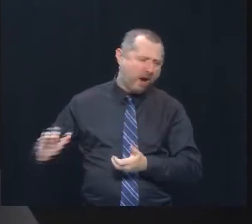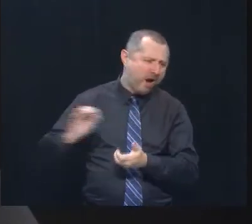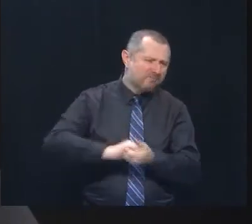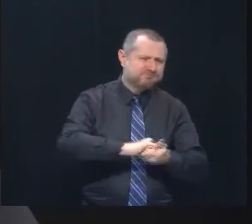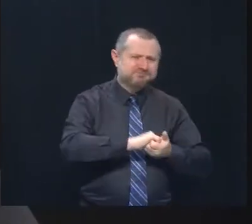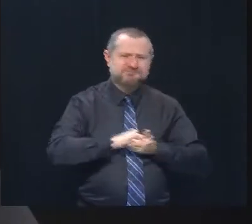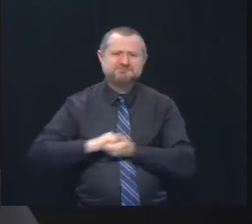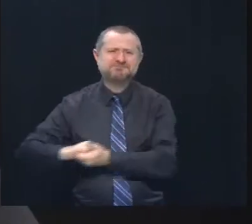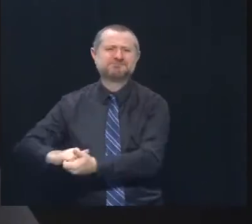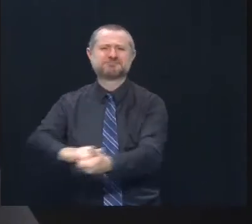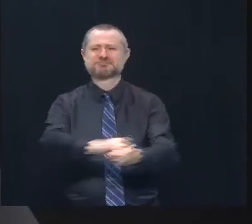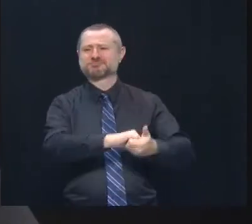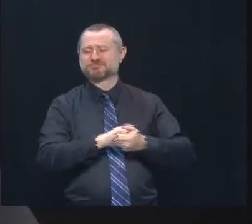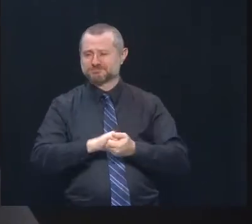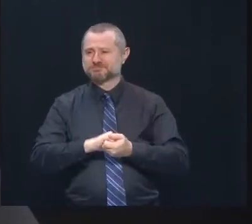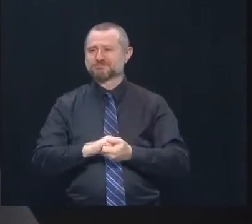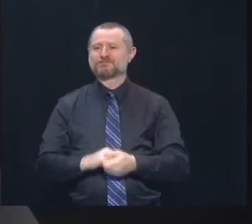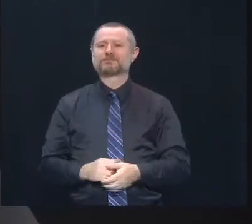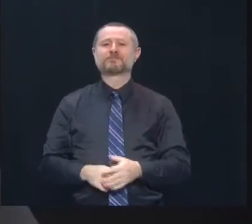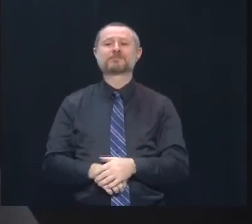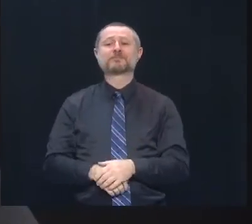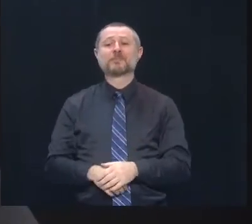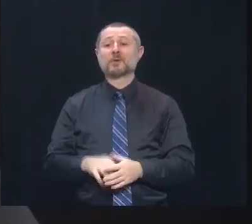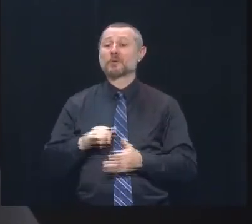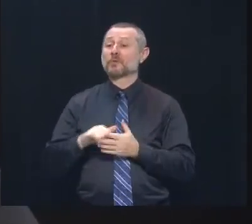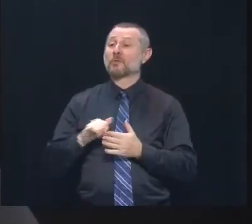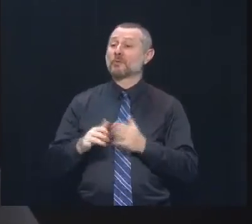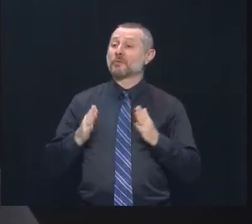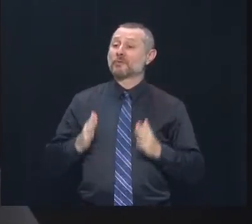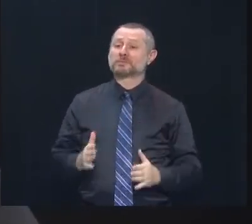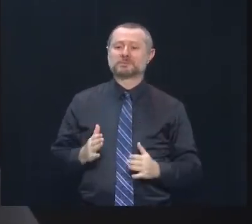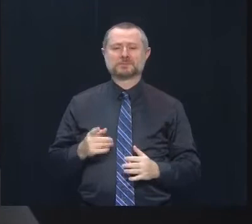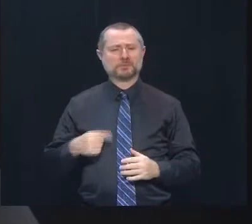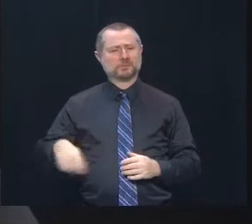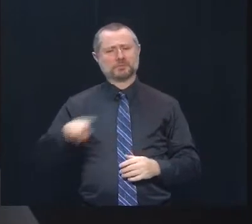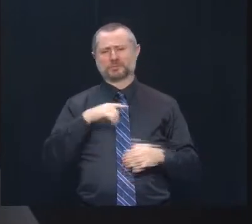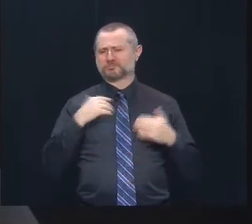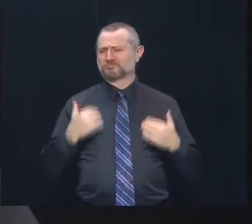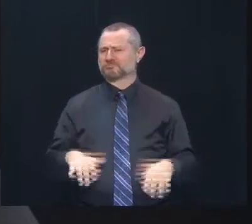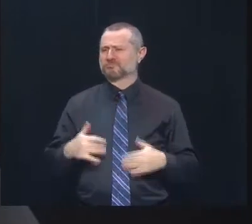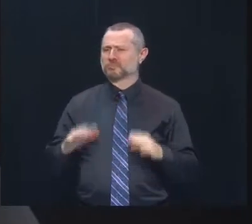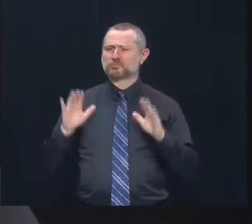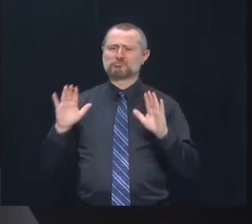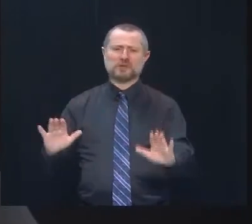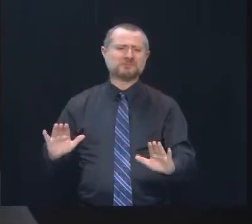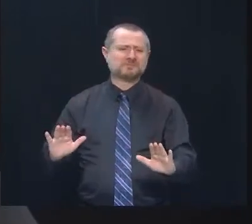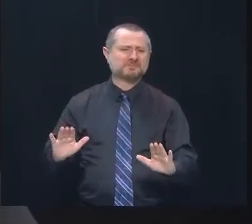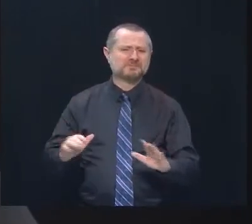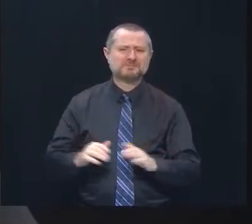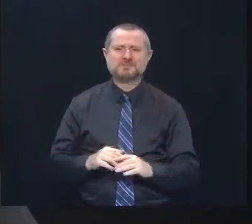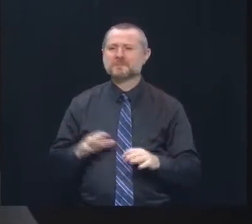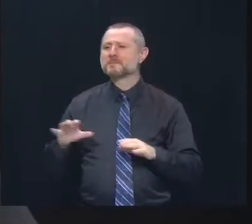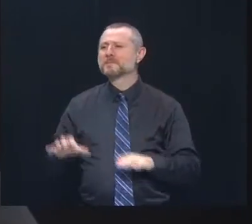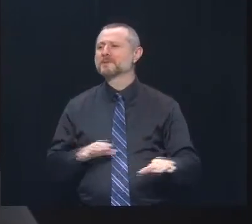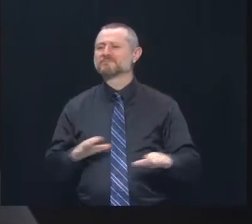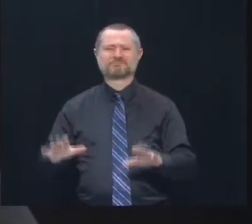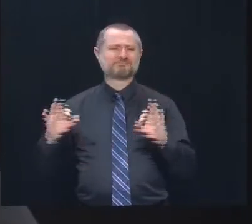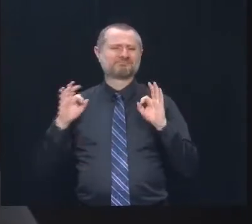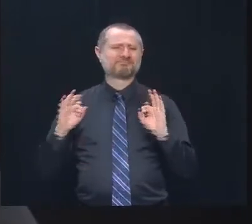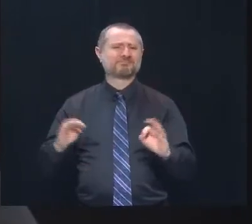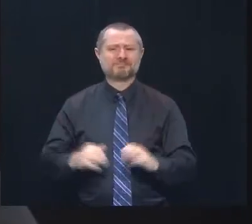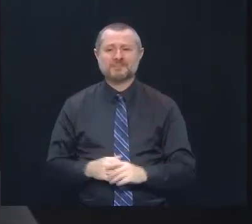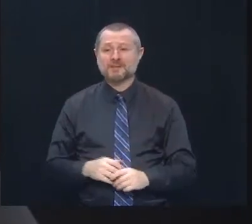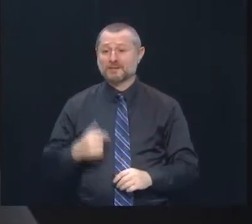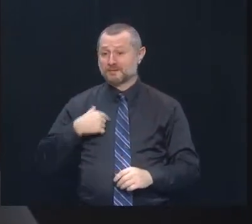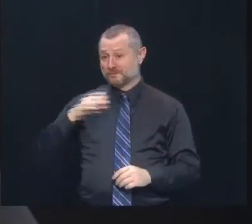illness. New Yorkers have done an incredible job. That's not rhetorical, that's